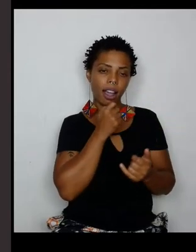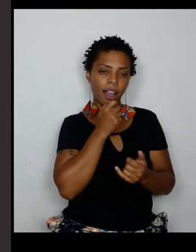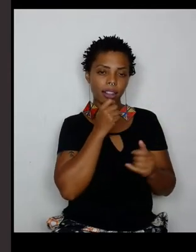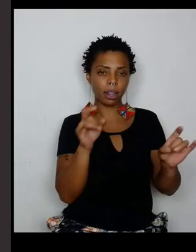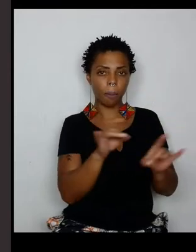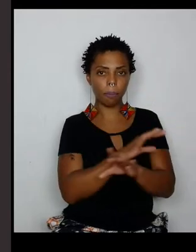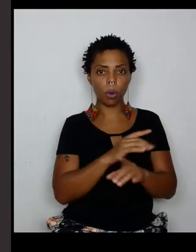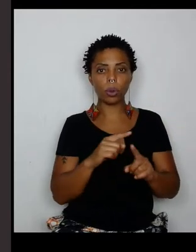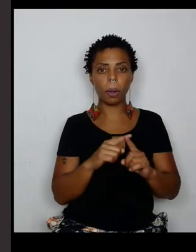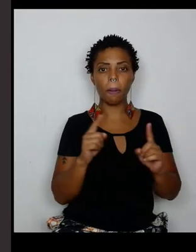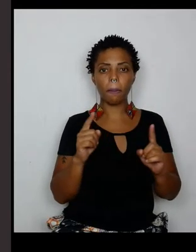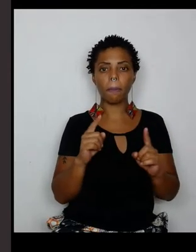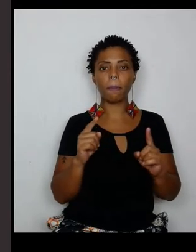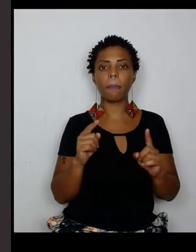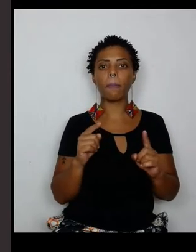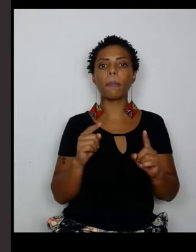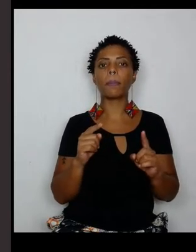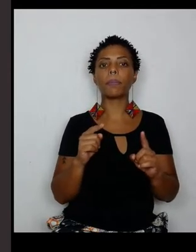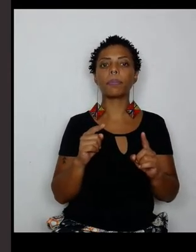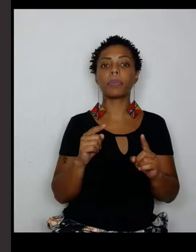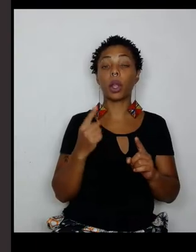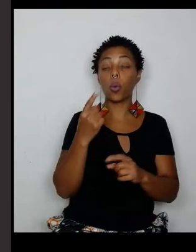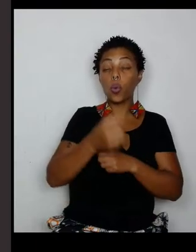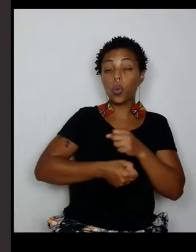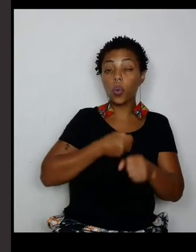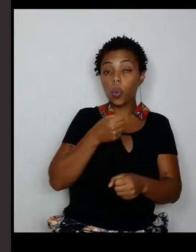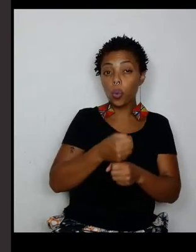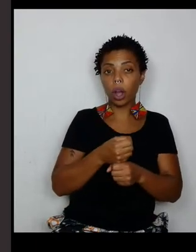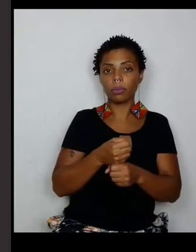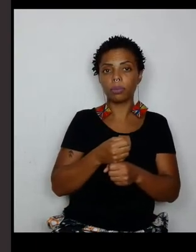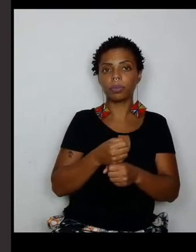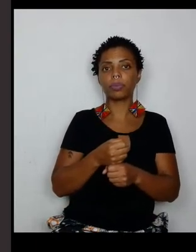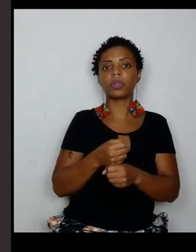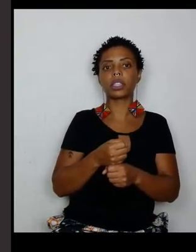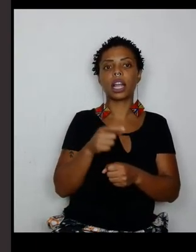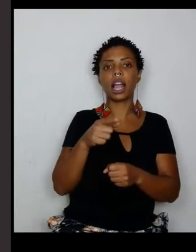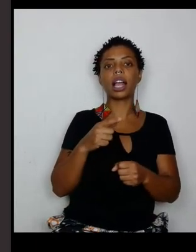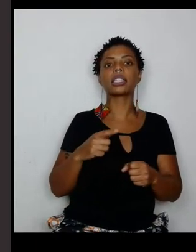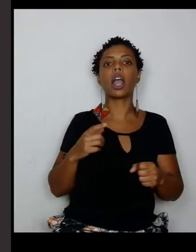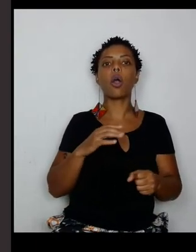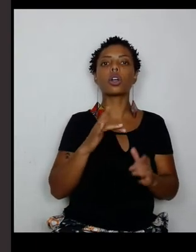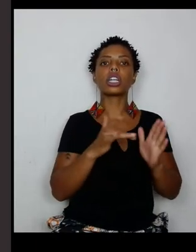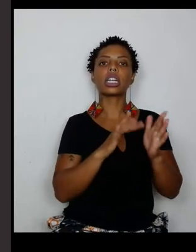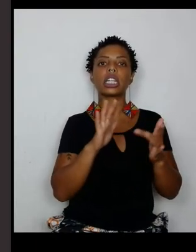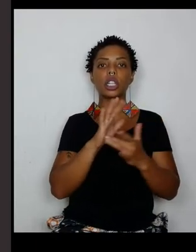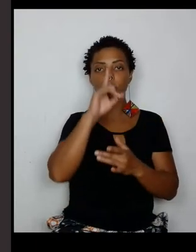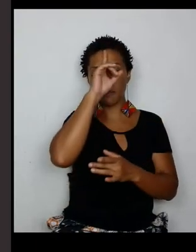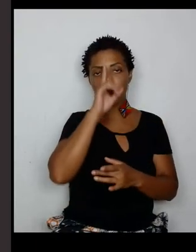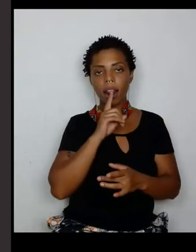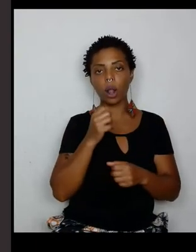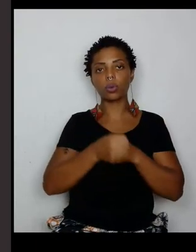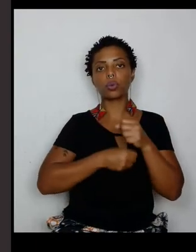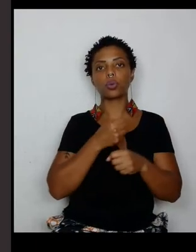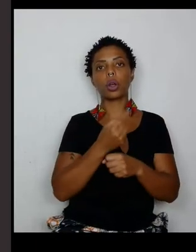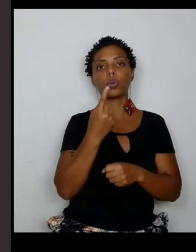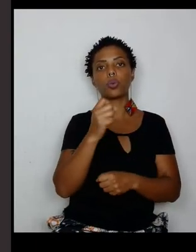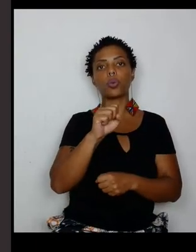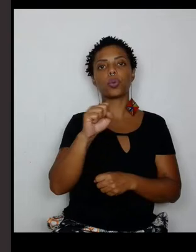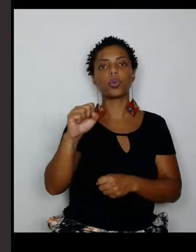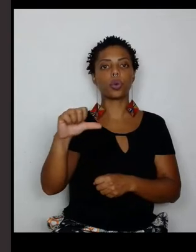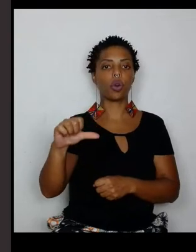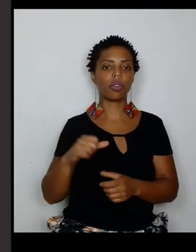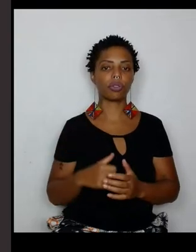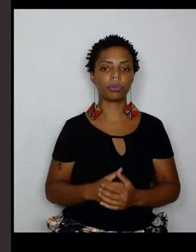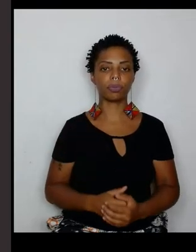slide his yellow christ from september 1889. the latter picture by gogan however is a more thematically ambitious